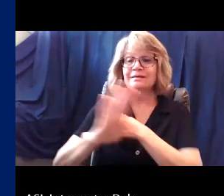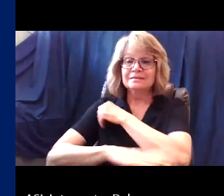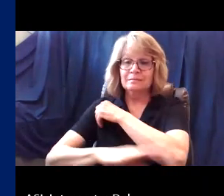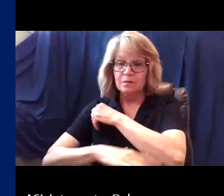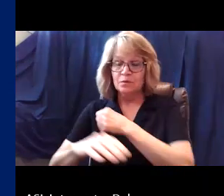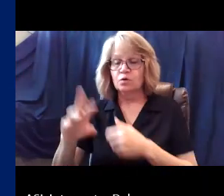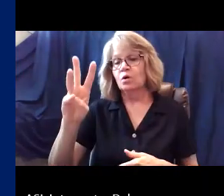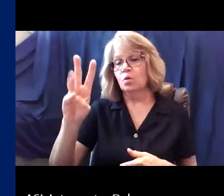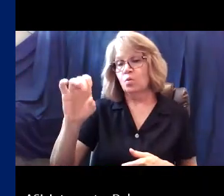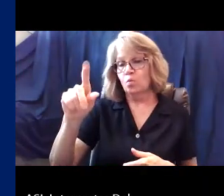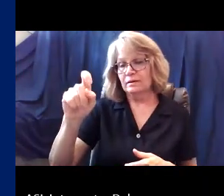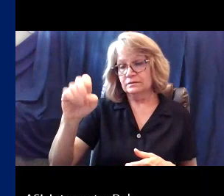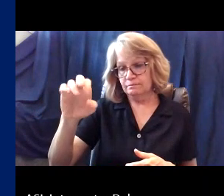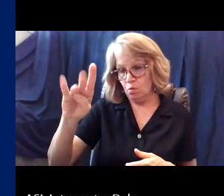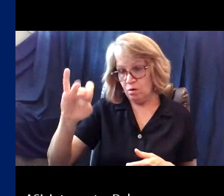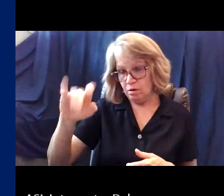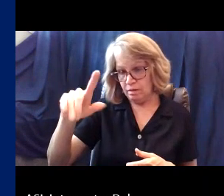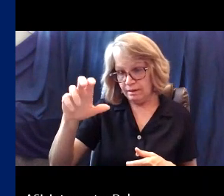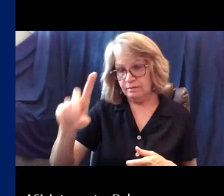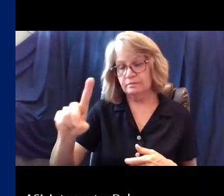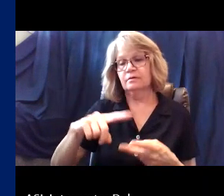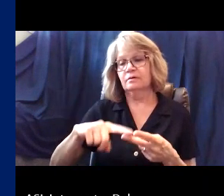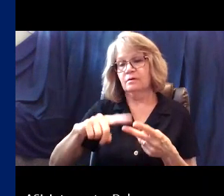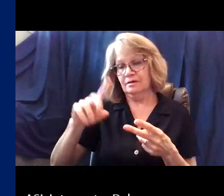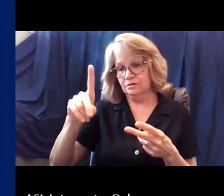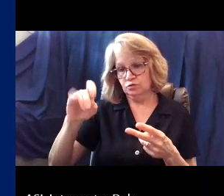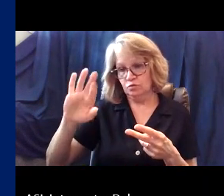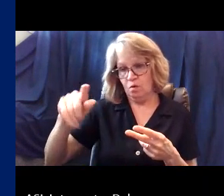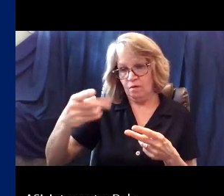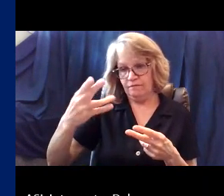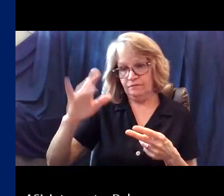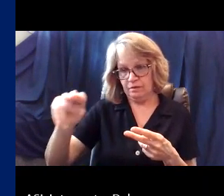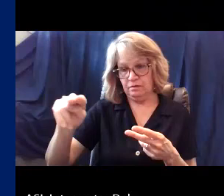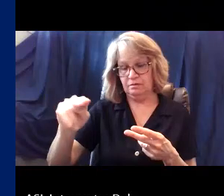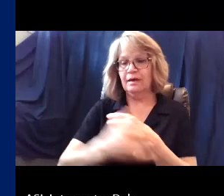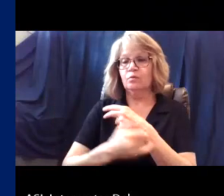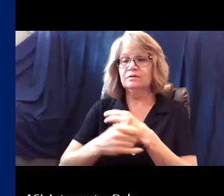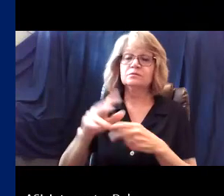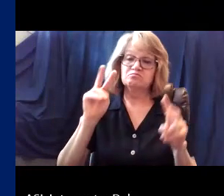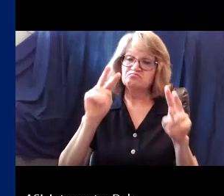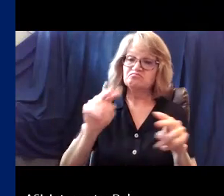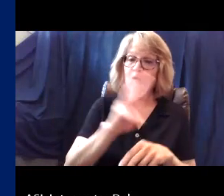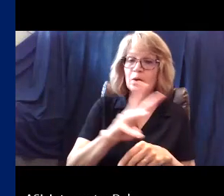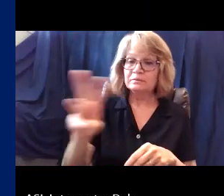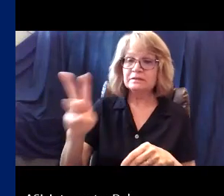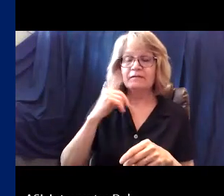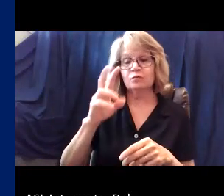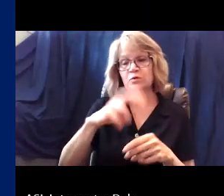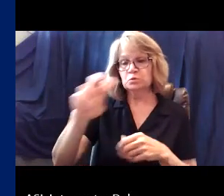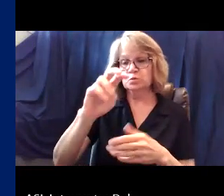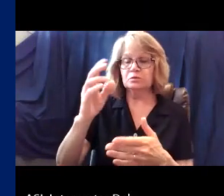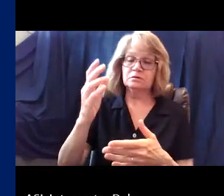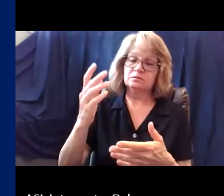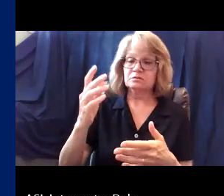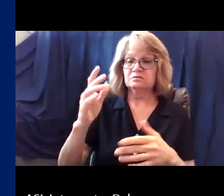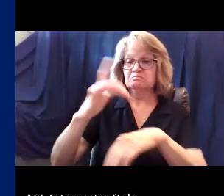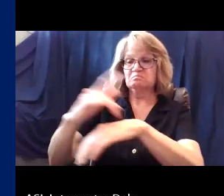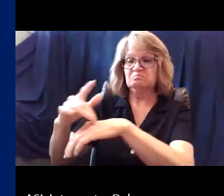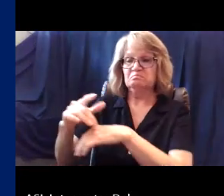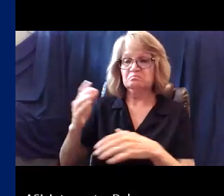and Dauphin counties. So please keep an eye on our website for any tour stops that might be coming near you.